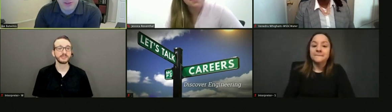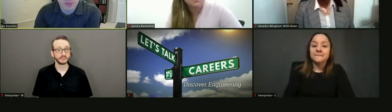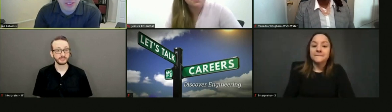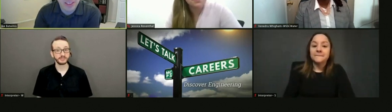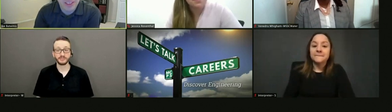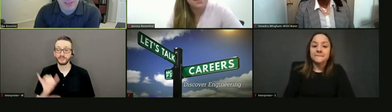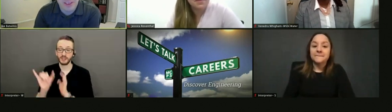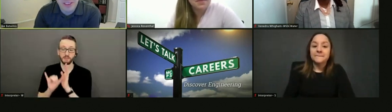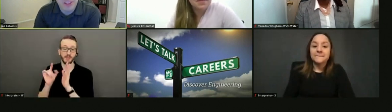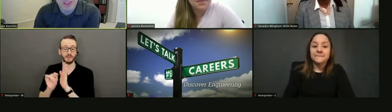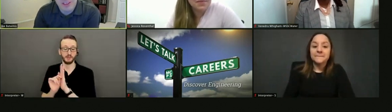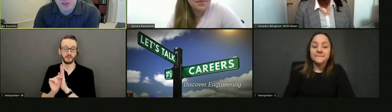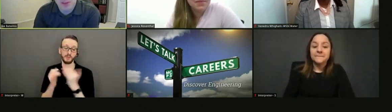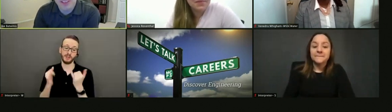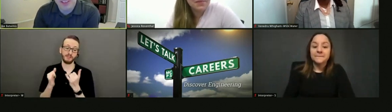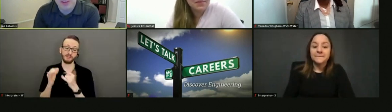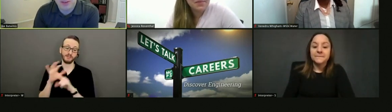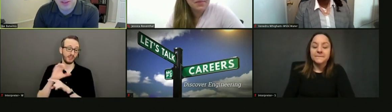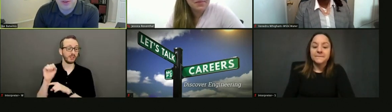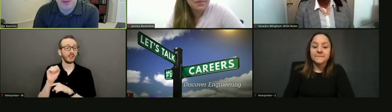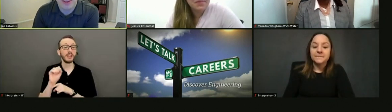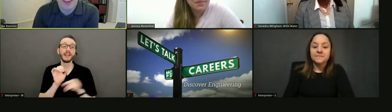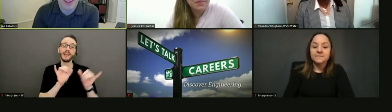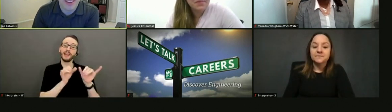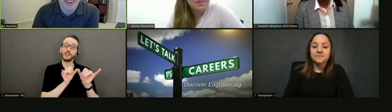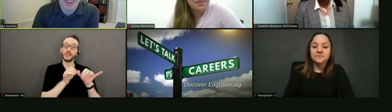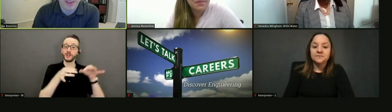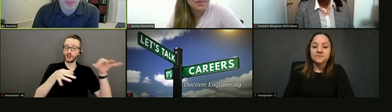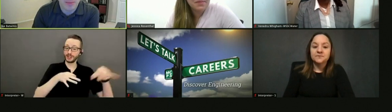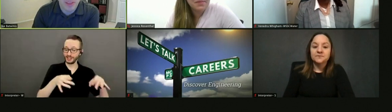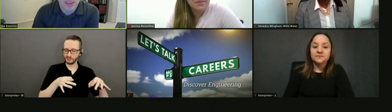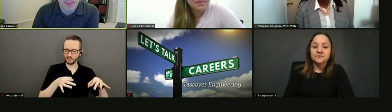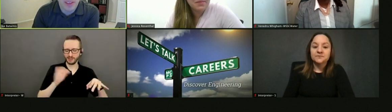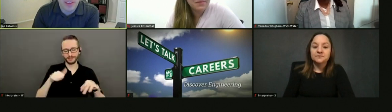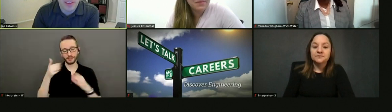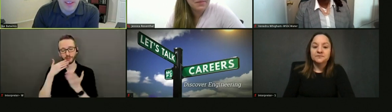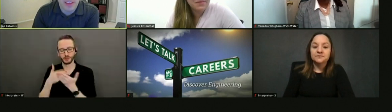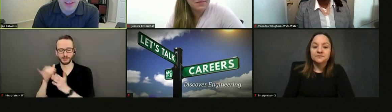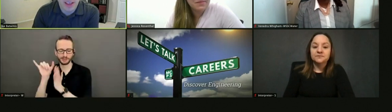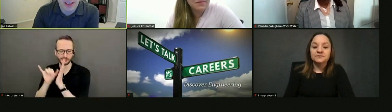YouTube's awesome these days. Engineering Explained is another really good one.